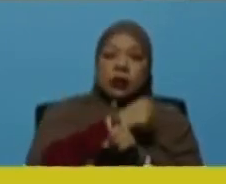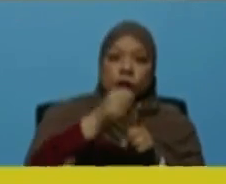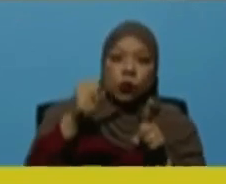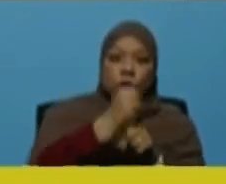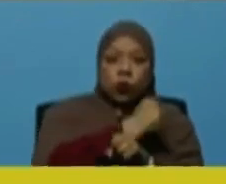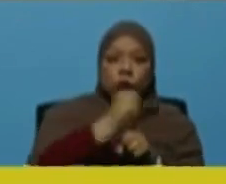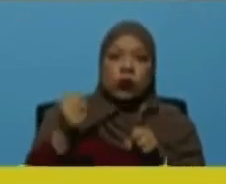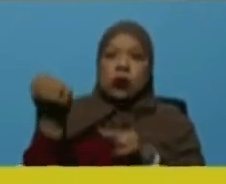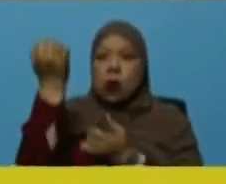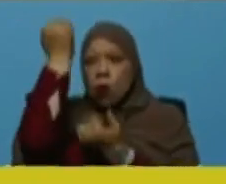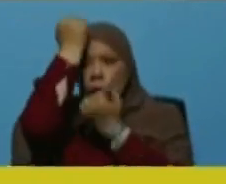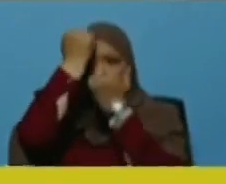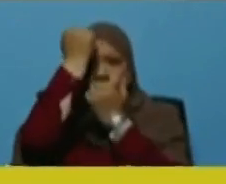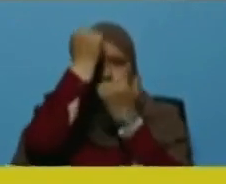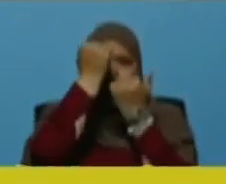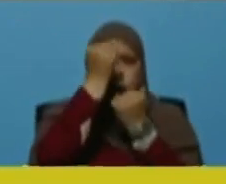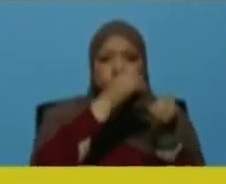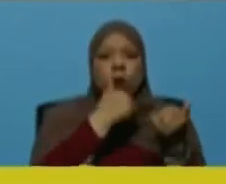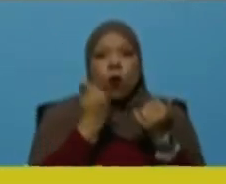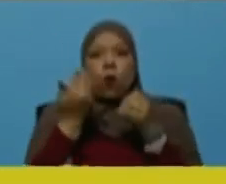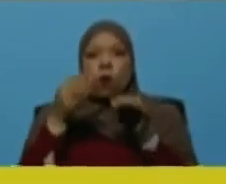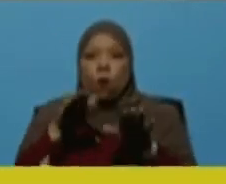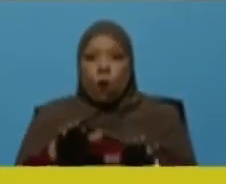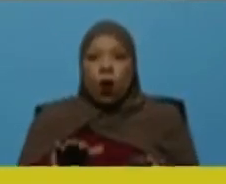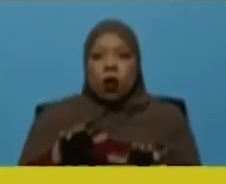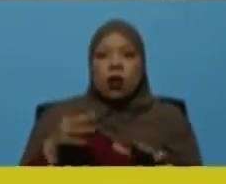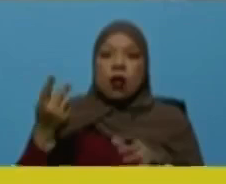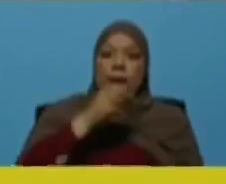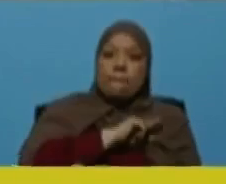and terrorism, and death, and dictatorships